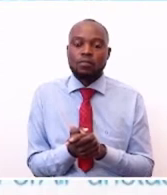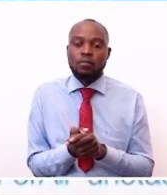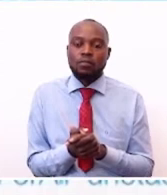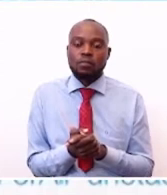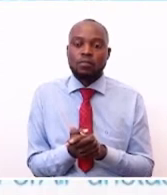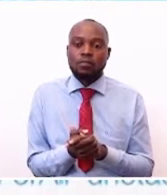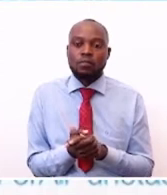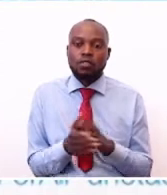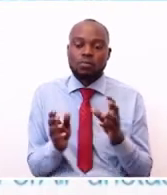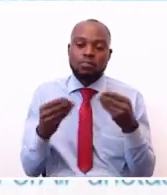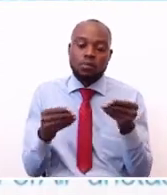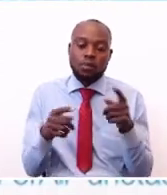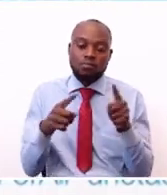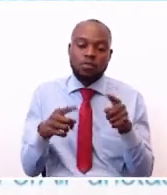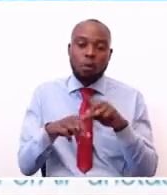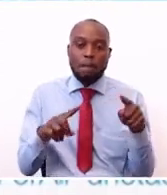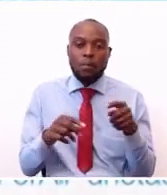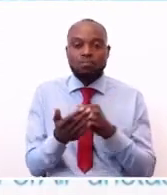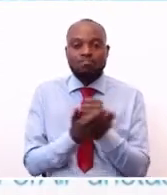compounded by the